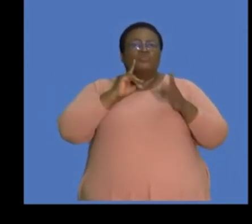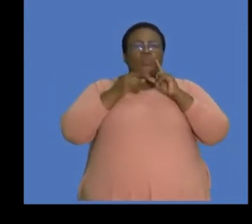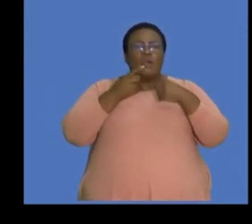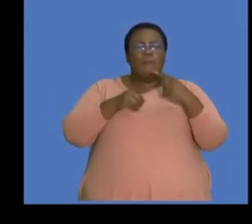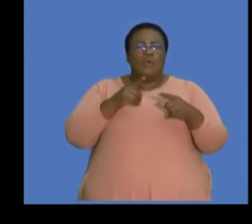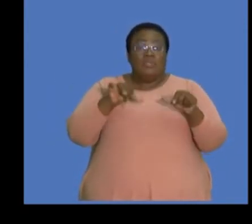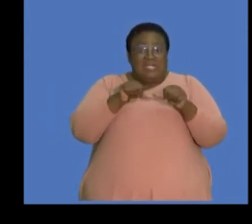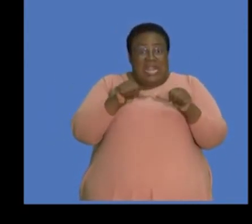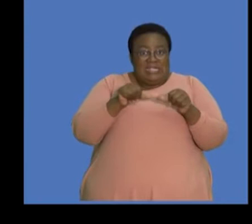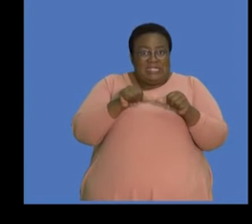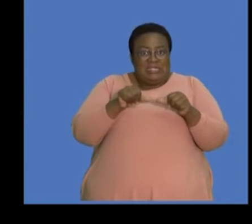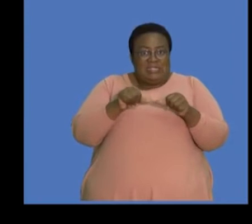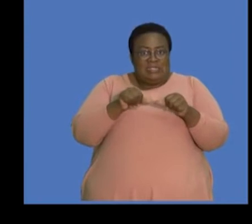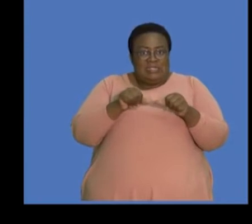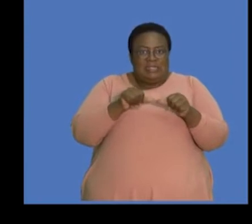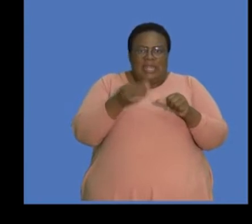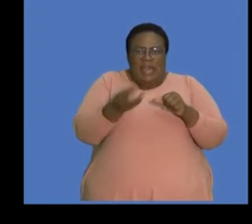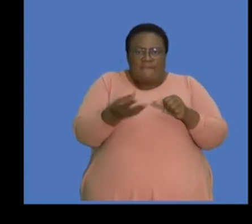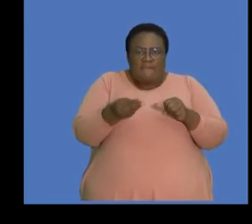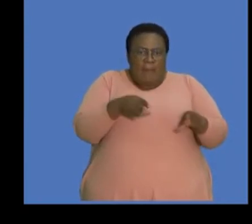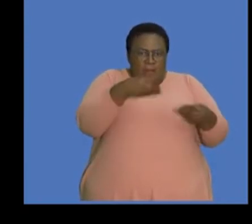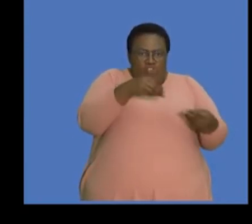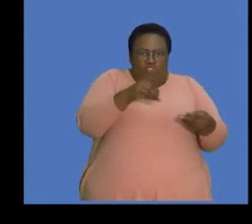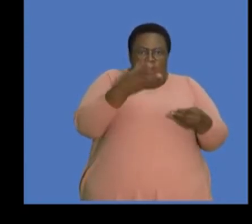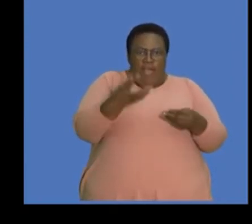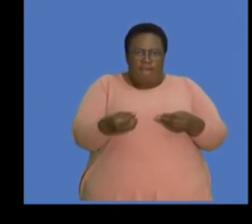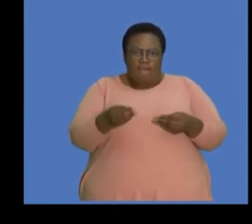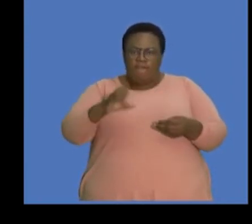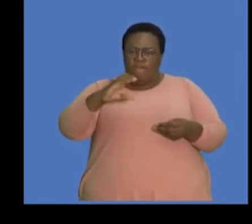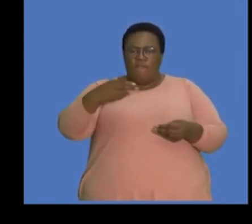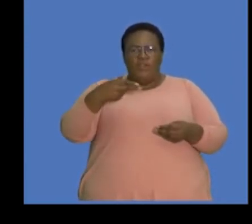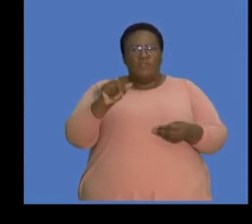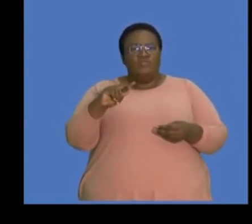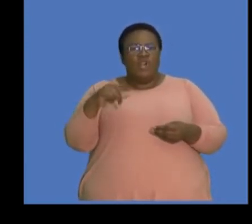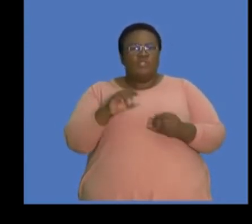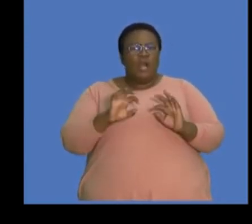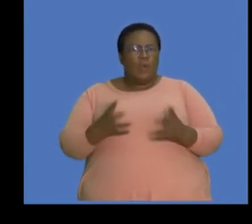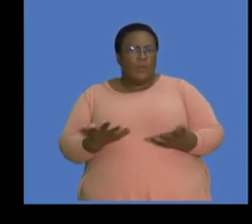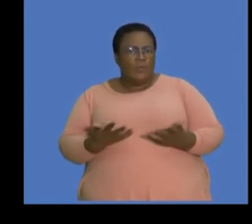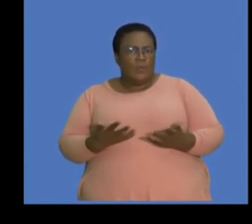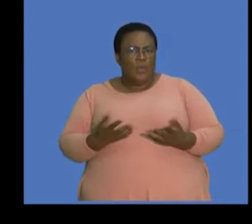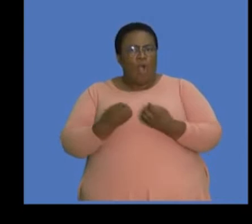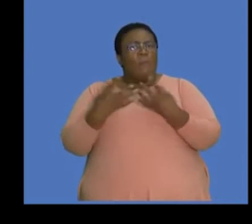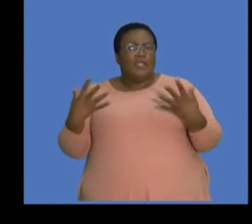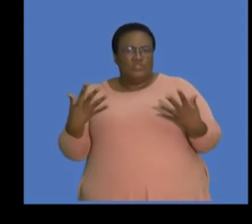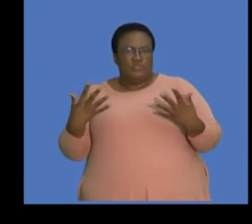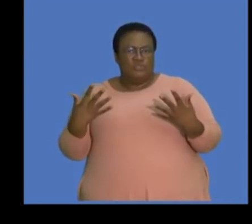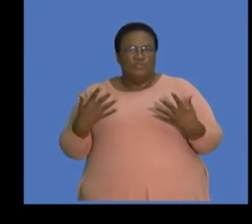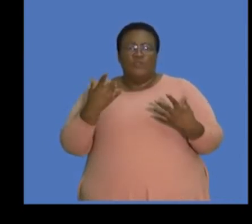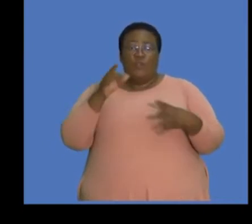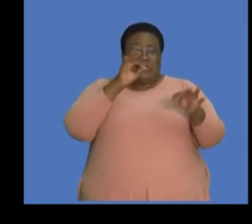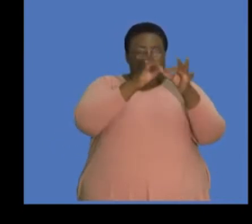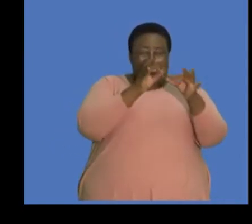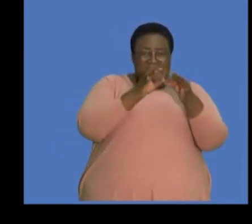about the size that it carries, a material carries in terms of the charge. Now, from a specific type